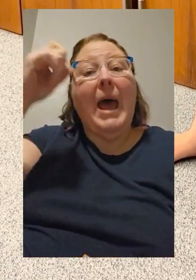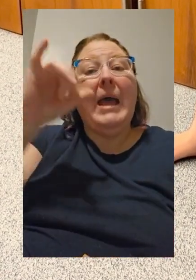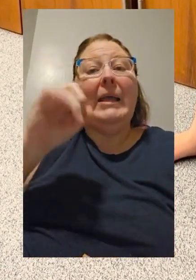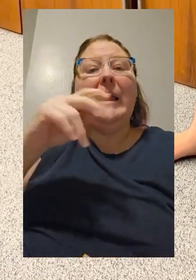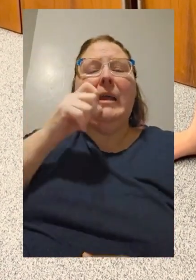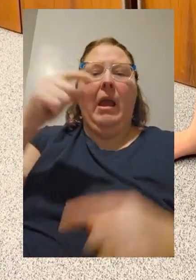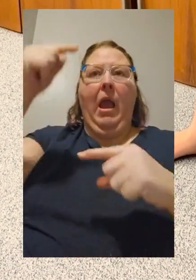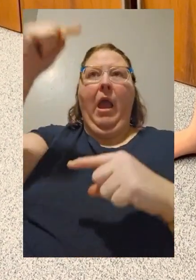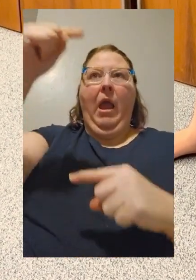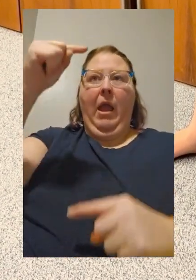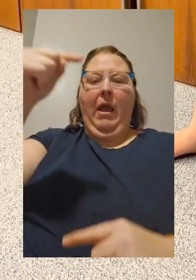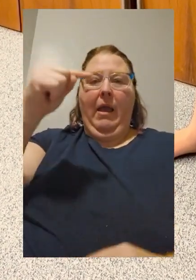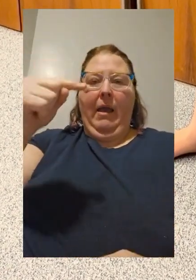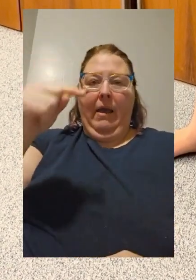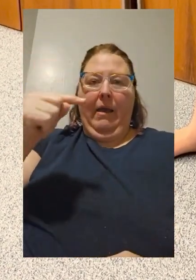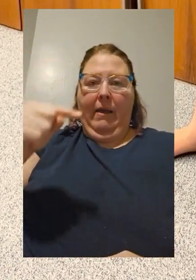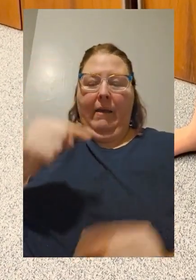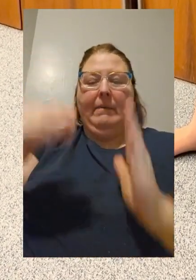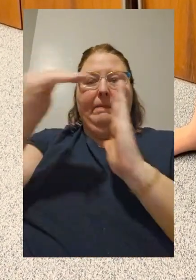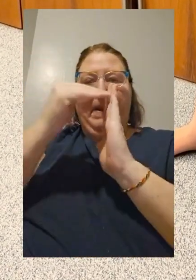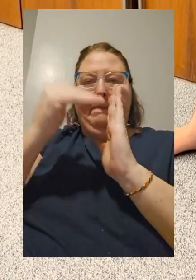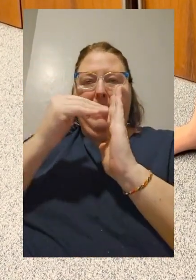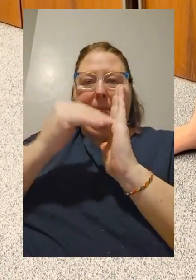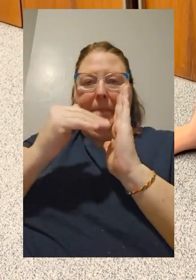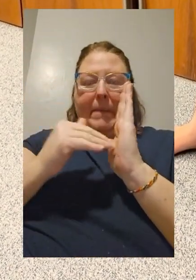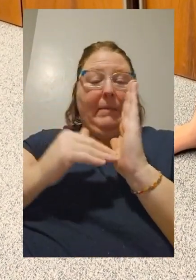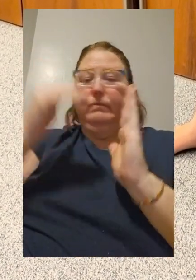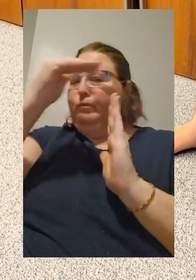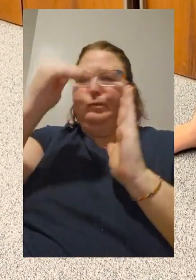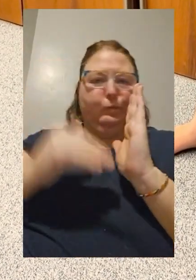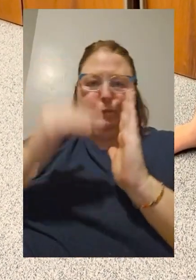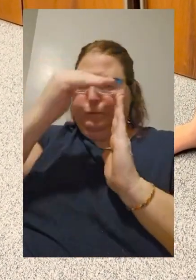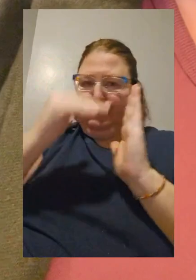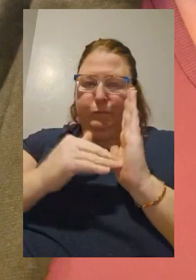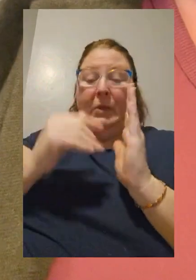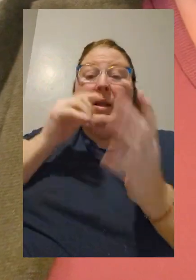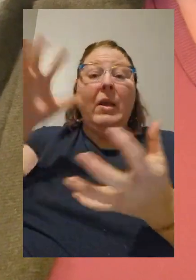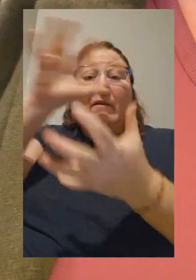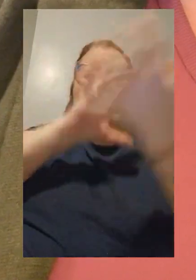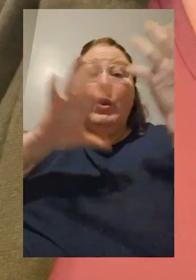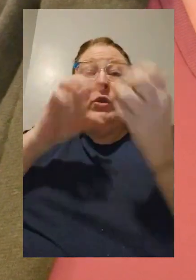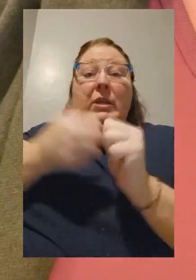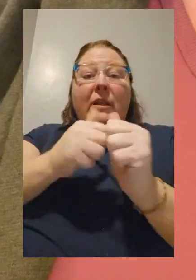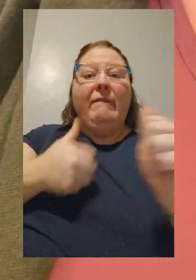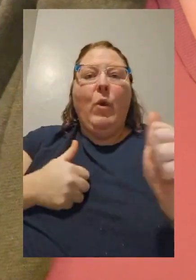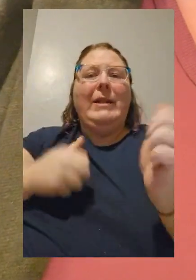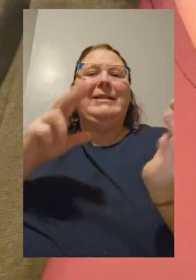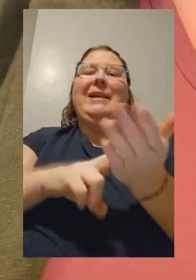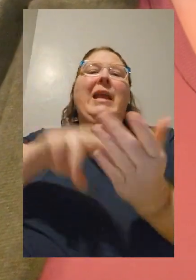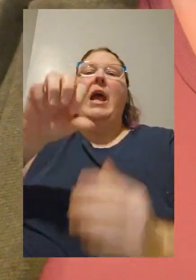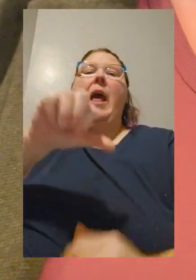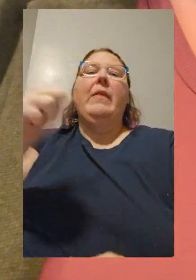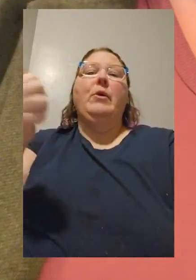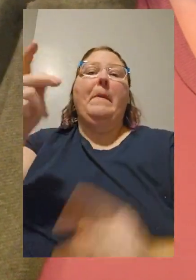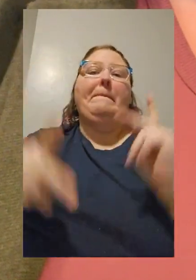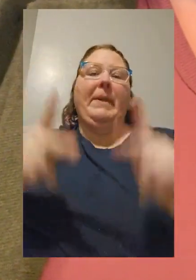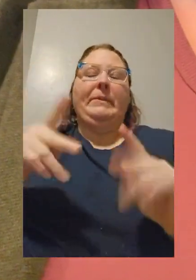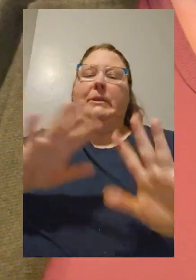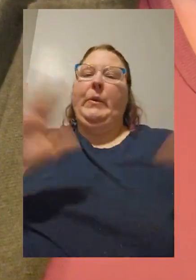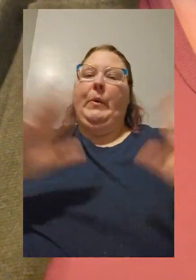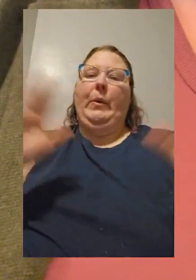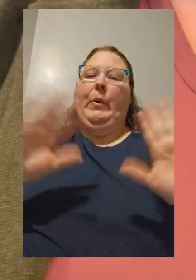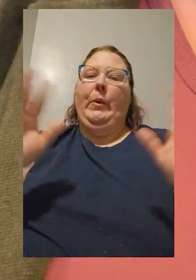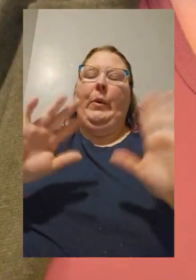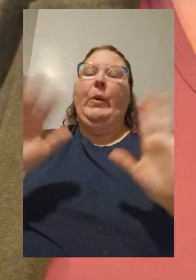ink, and remember, don't hop around, go from top to bottom. In order to avoid confusion, we ask that you don't sign other